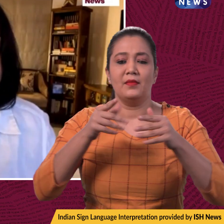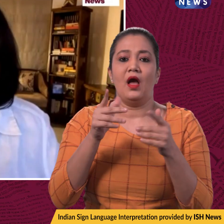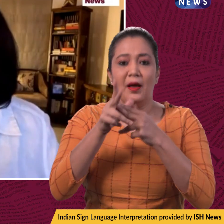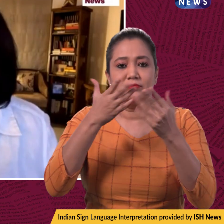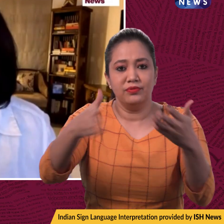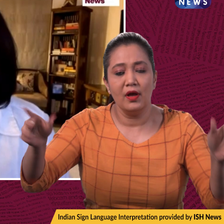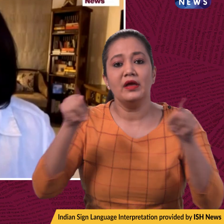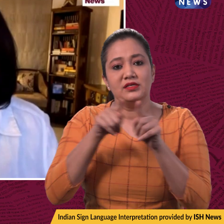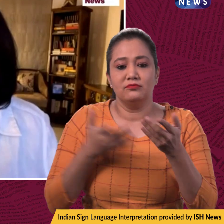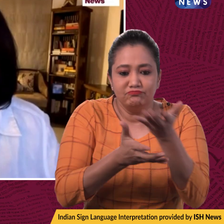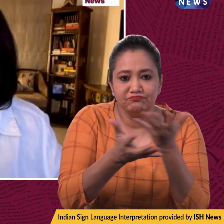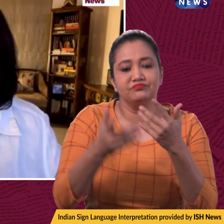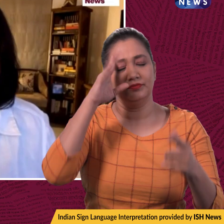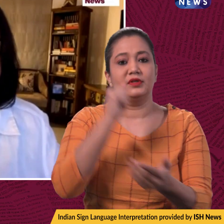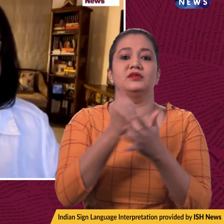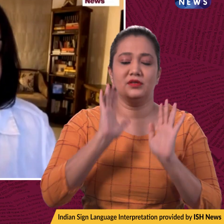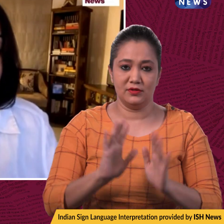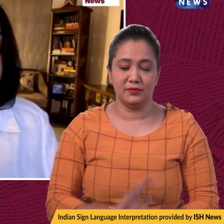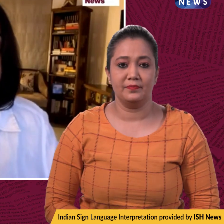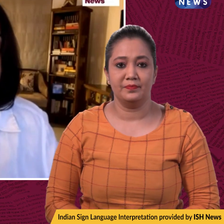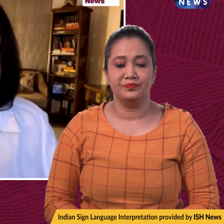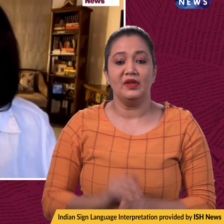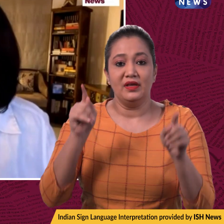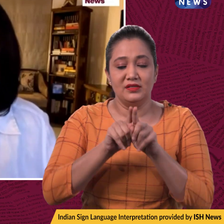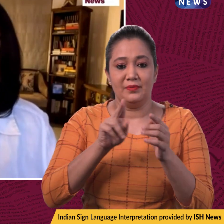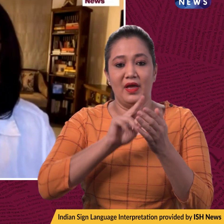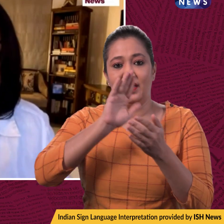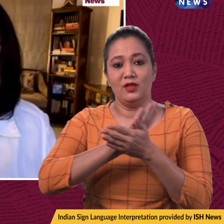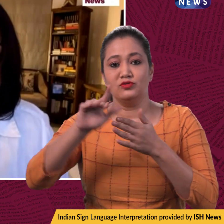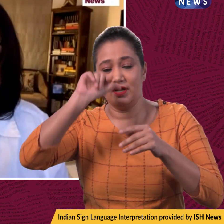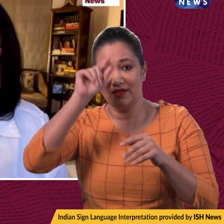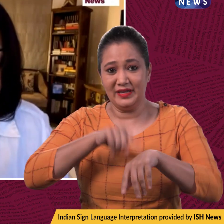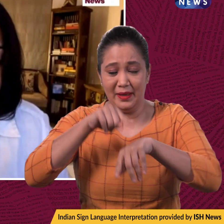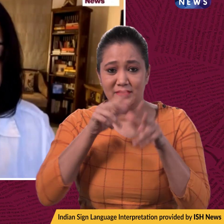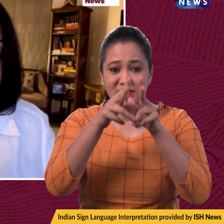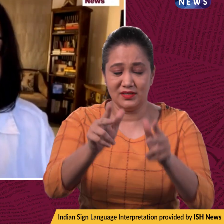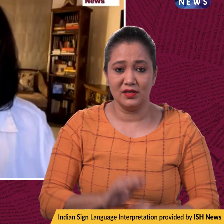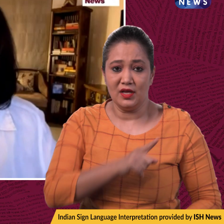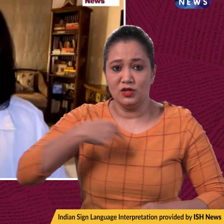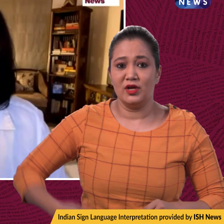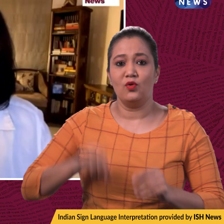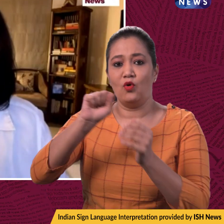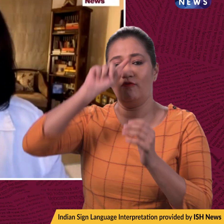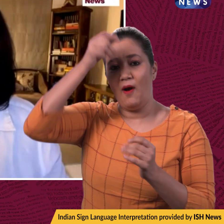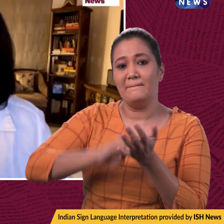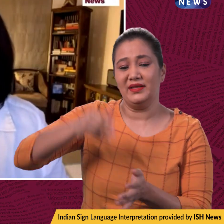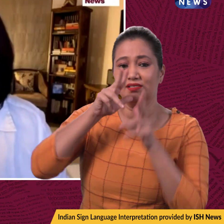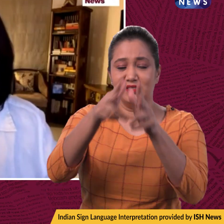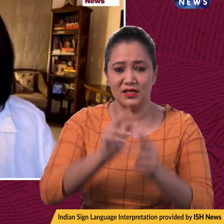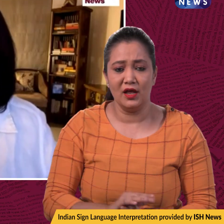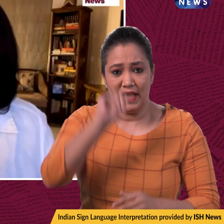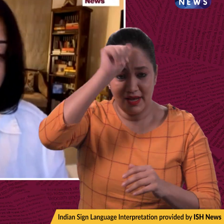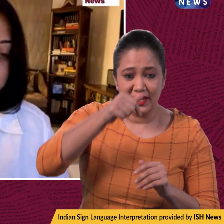with the existing bilateral agreements and protocol. Meanwhile, according to the Hindustan Times, a statement by the Chinese Foreign Ministry has